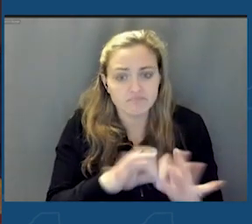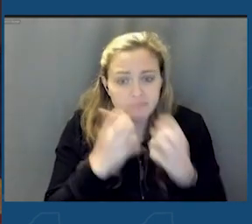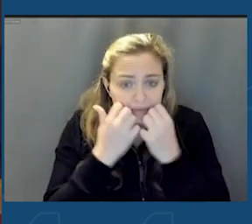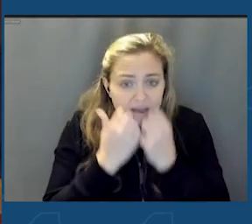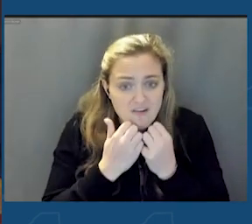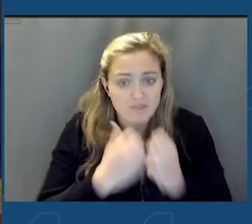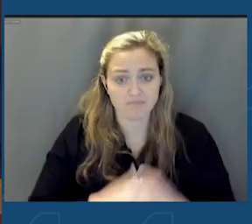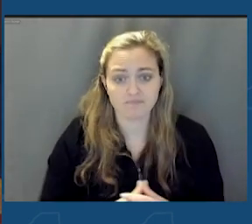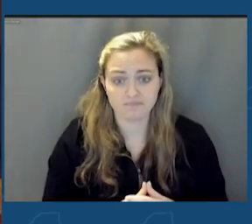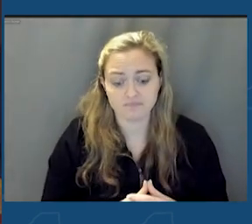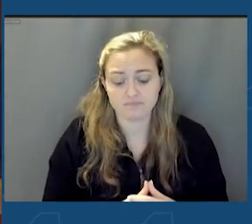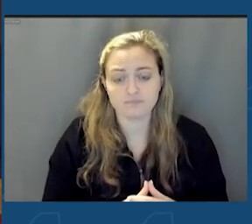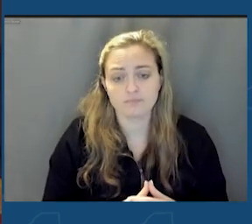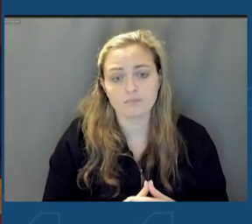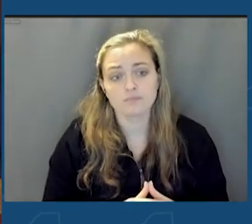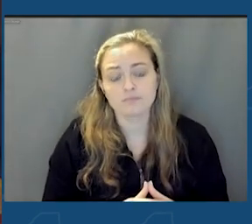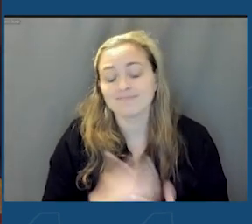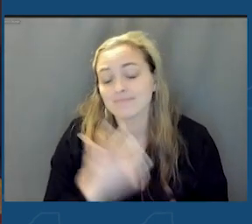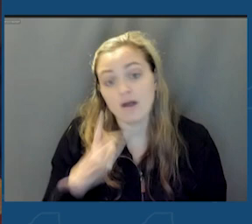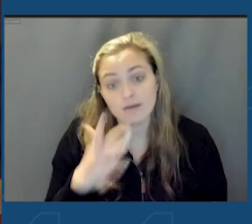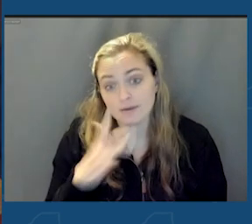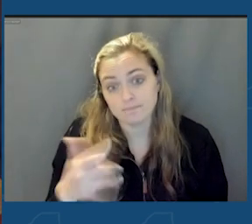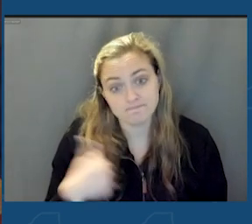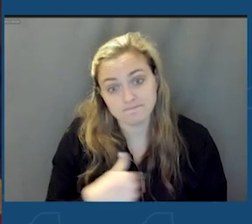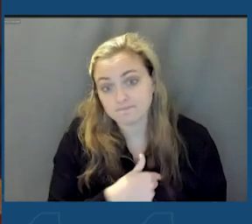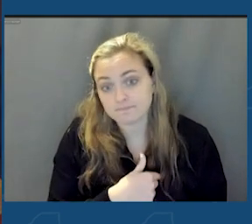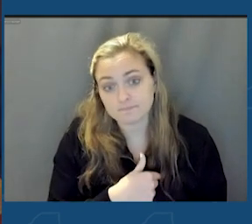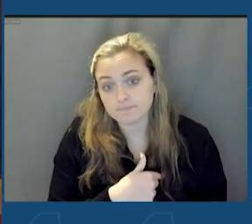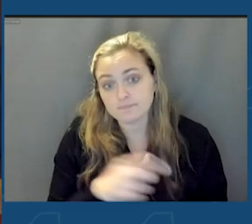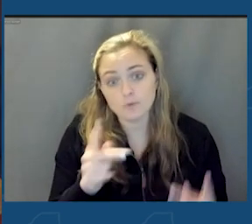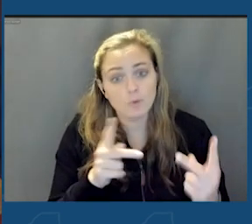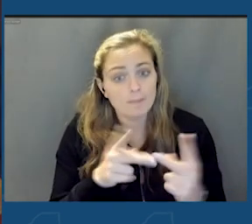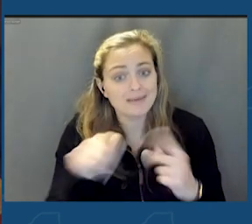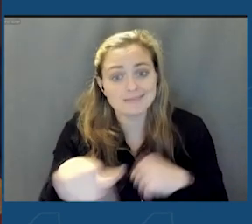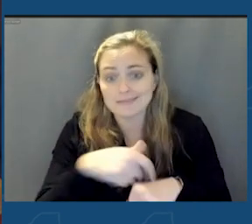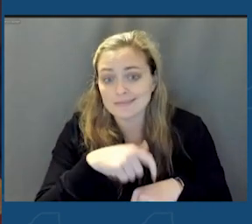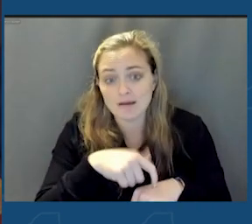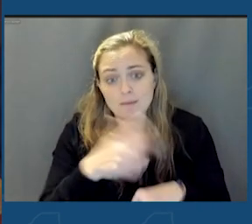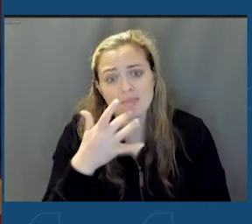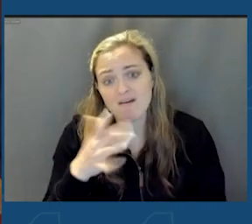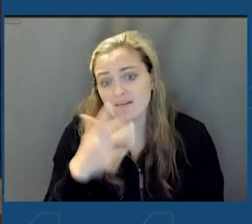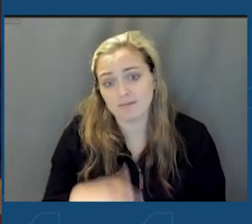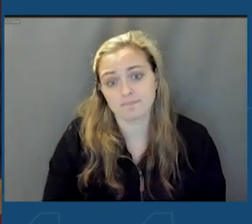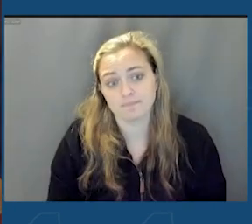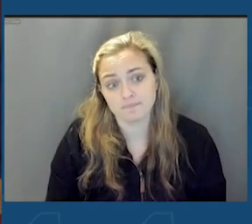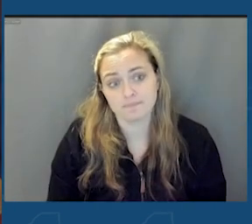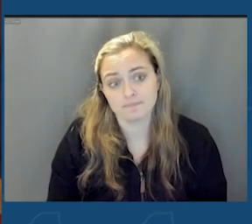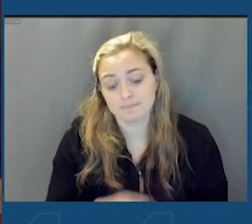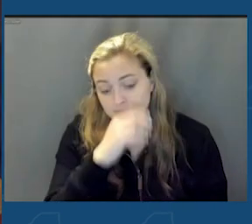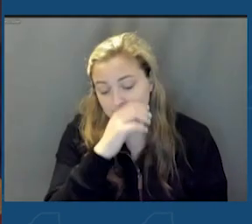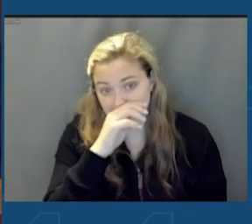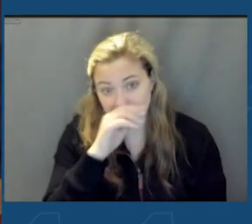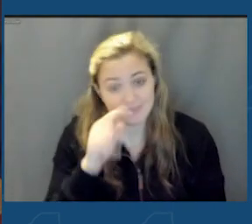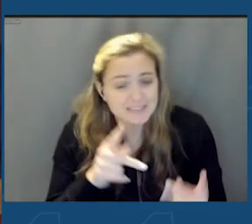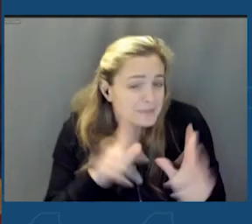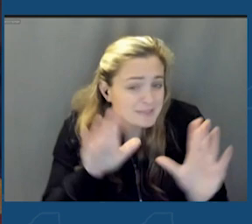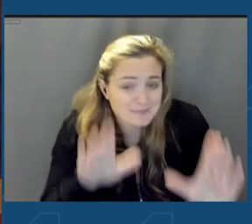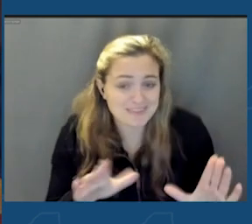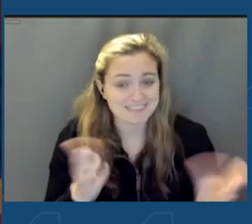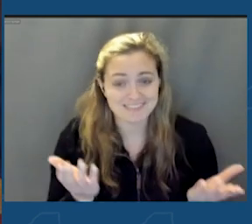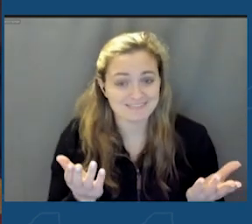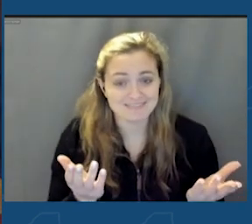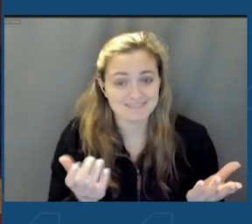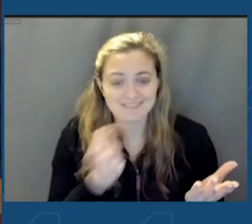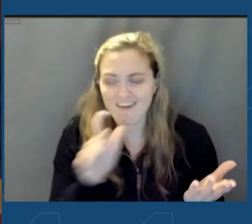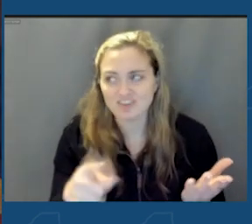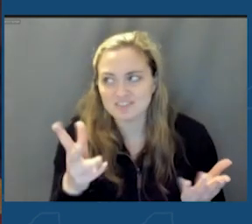So we are so lucky to be at this place at this time. This place is fascinating, and it's not just because everybody